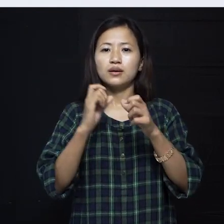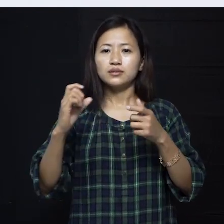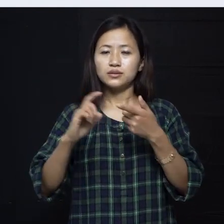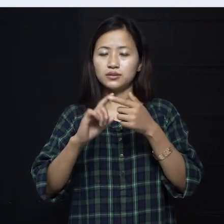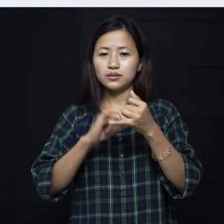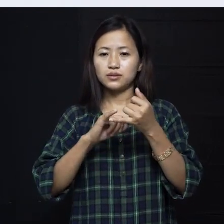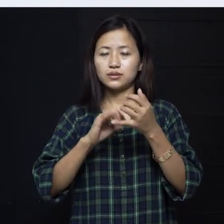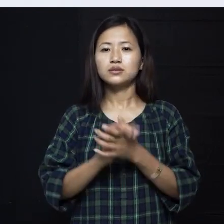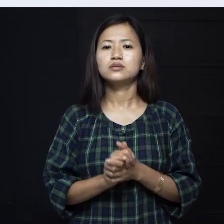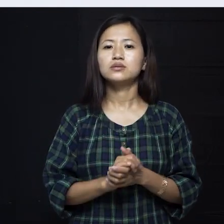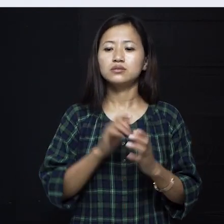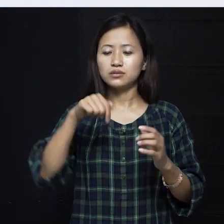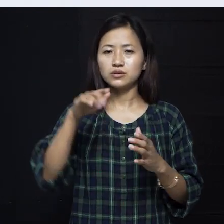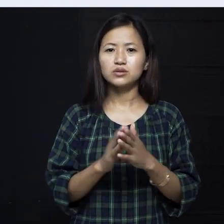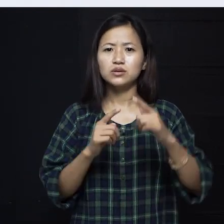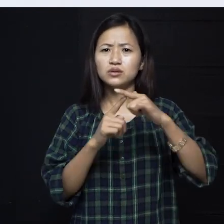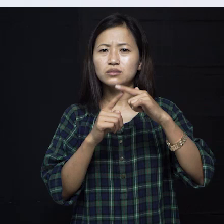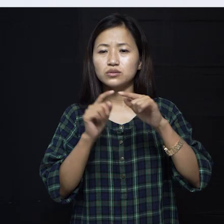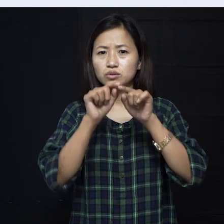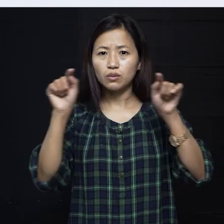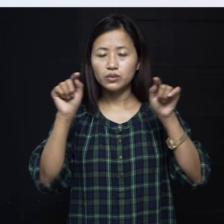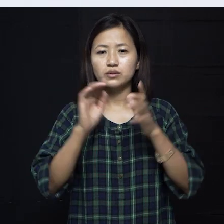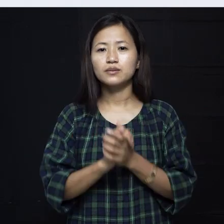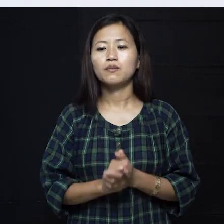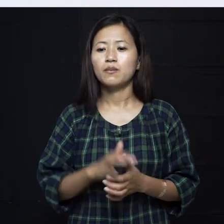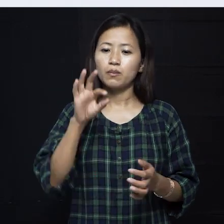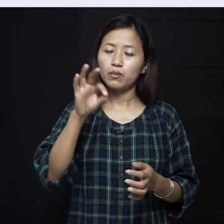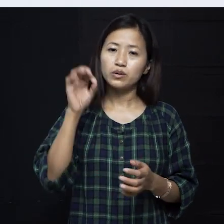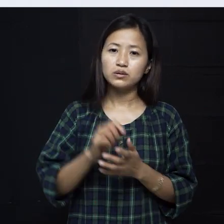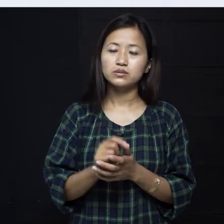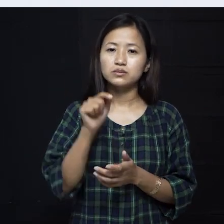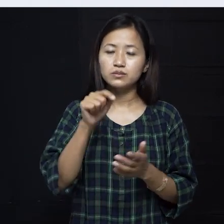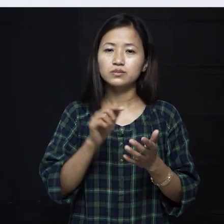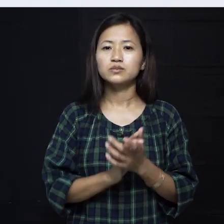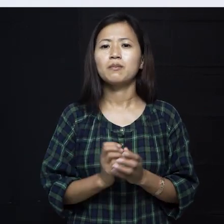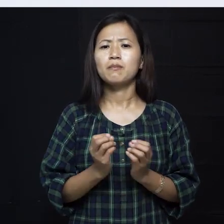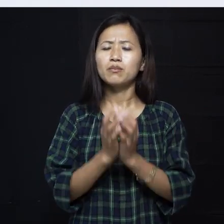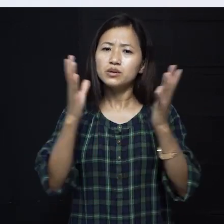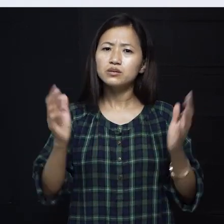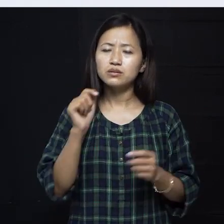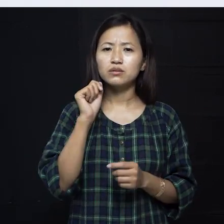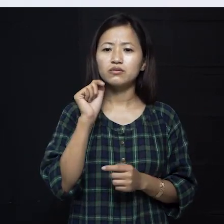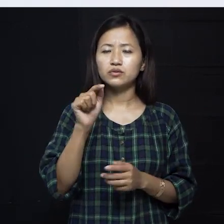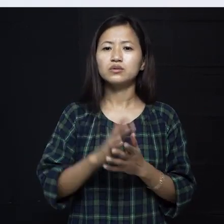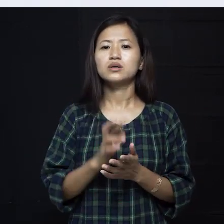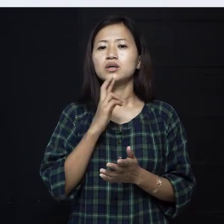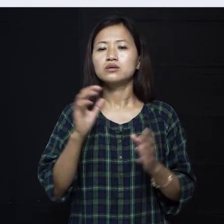here in this topic, okay, I just want to point out something to you, and that is, many of you, you